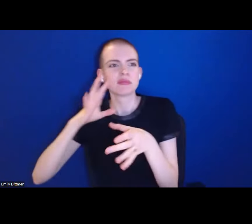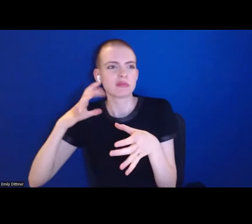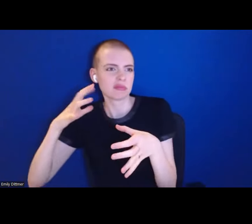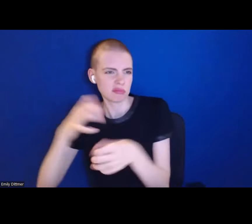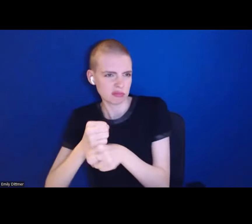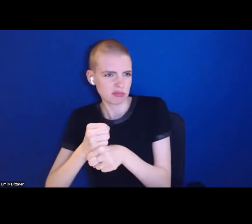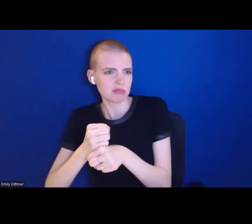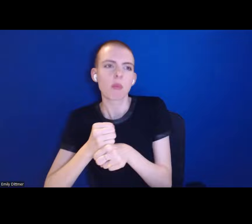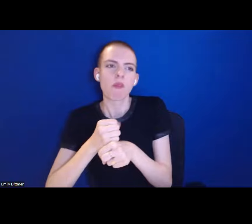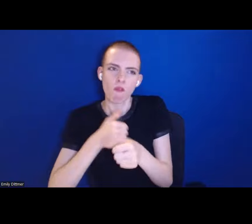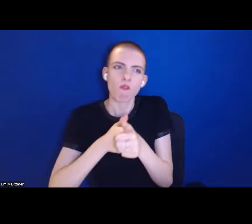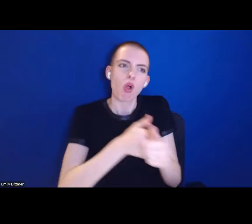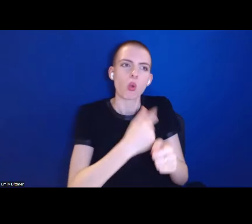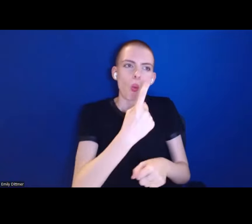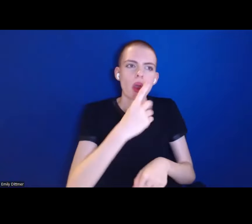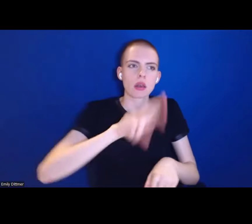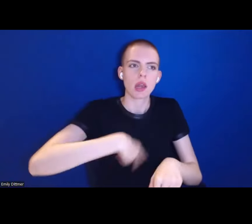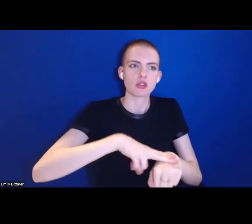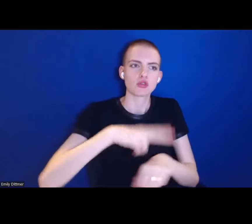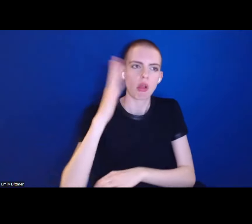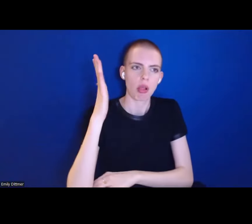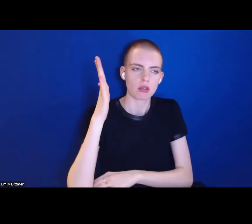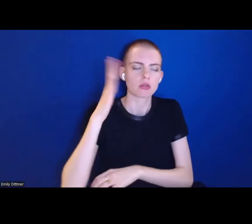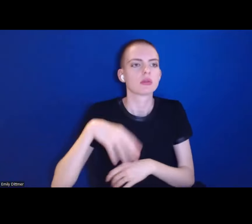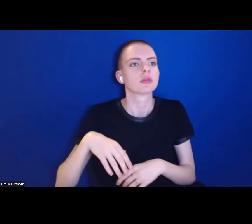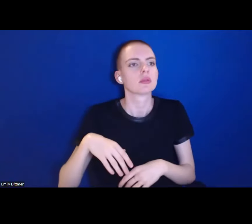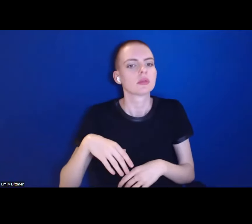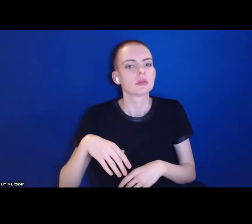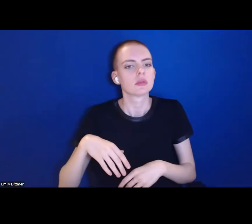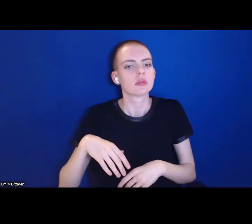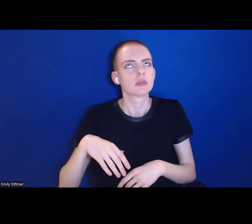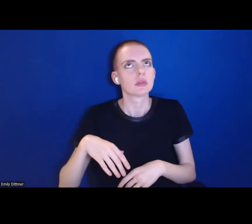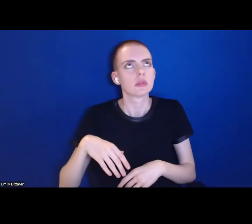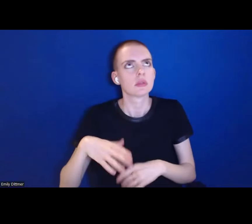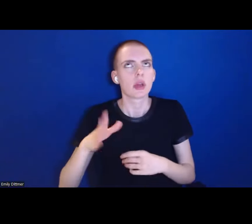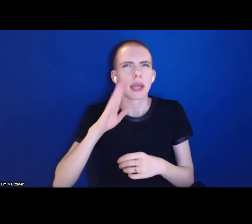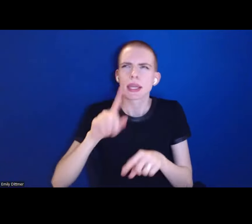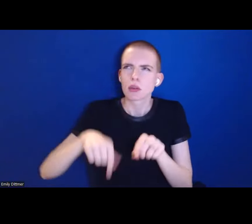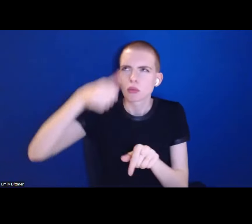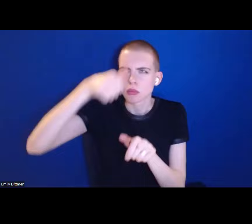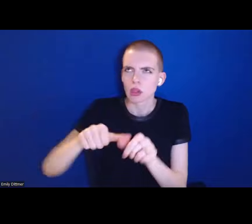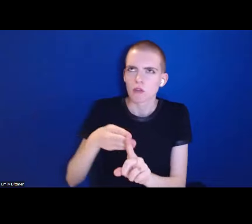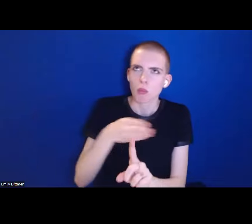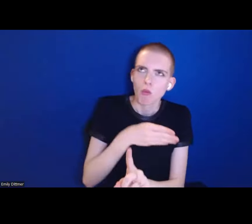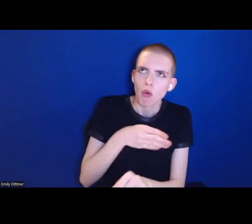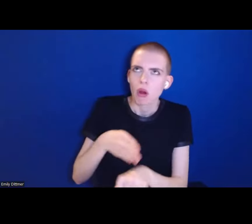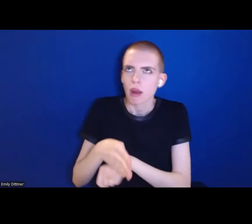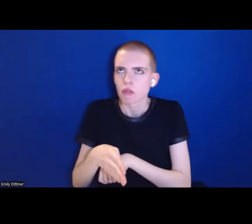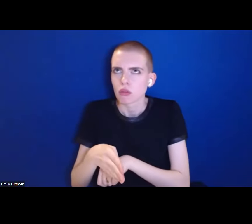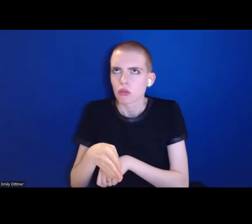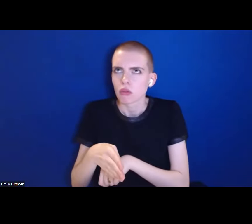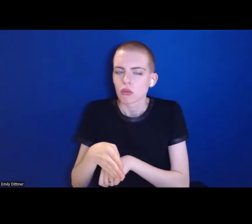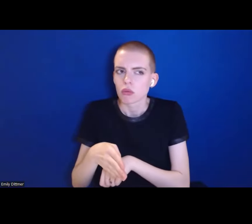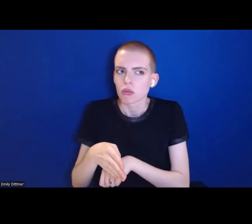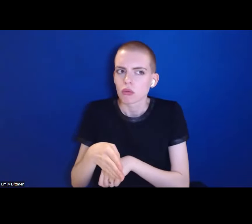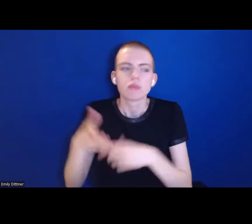and then you'll be able to follow that up, or I think that maybe before, you will be able to get a sort of a fuller,